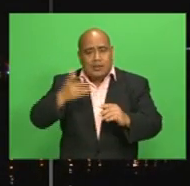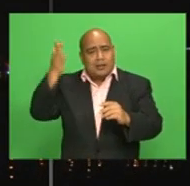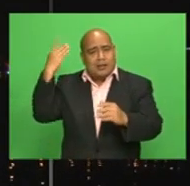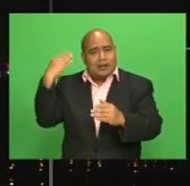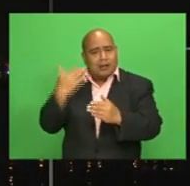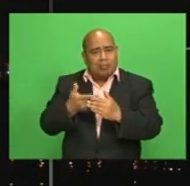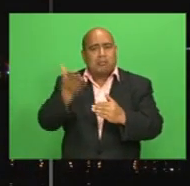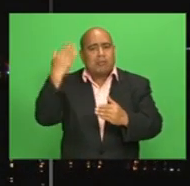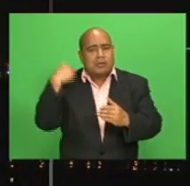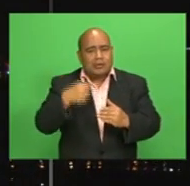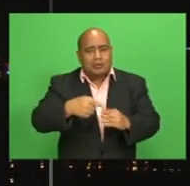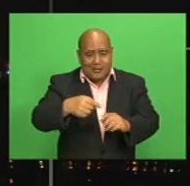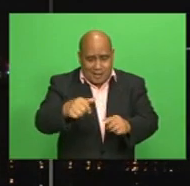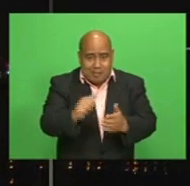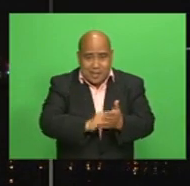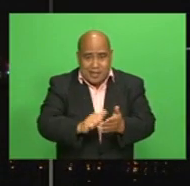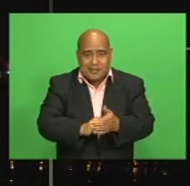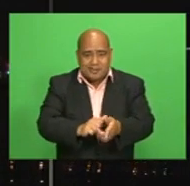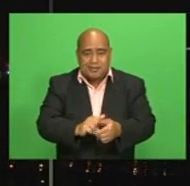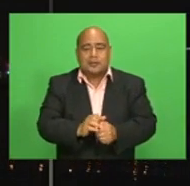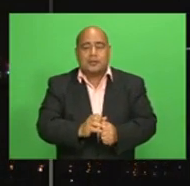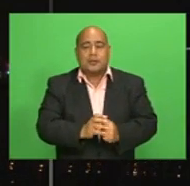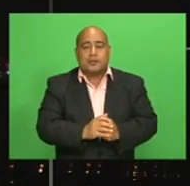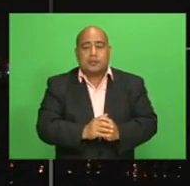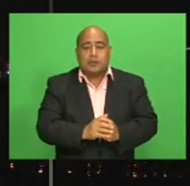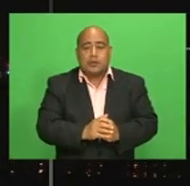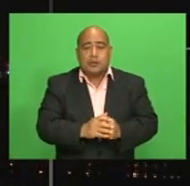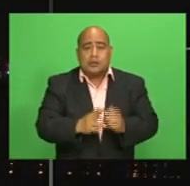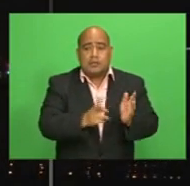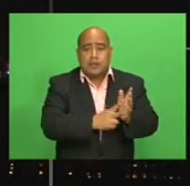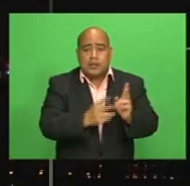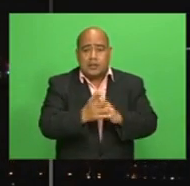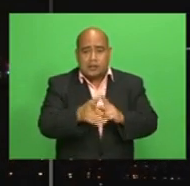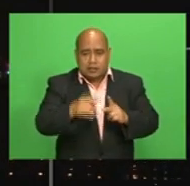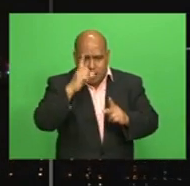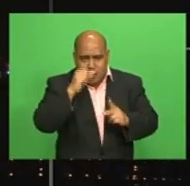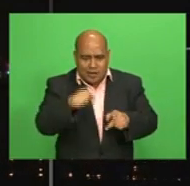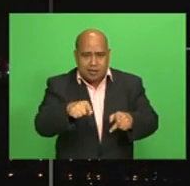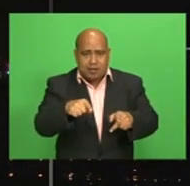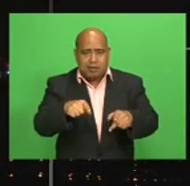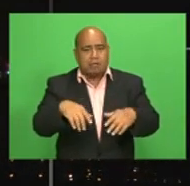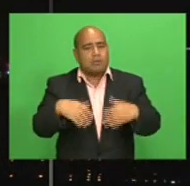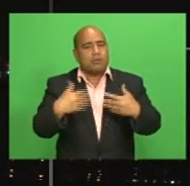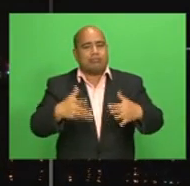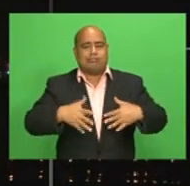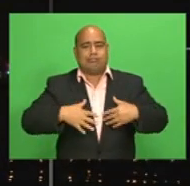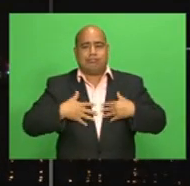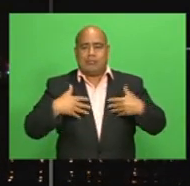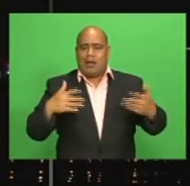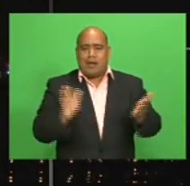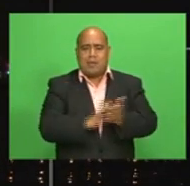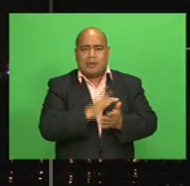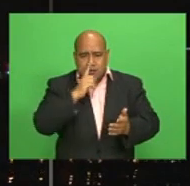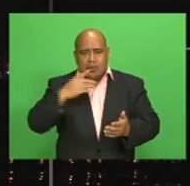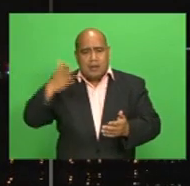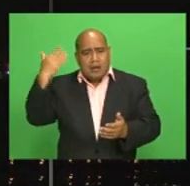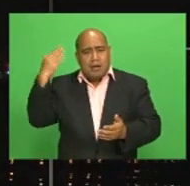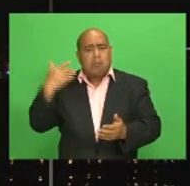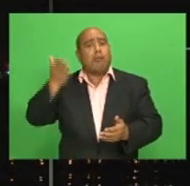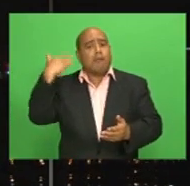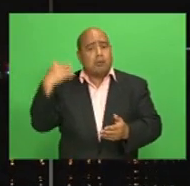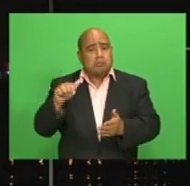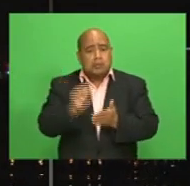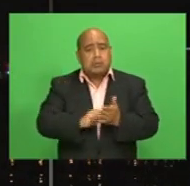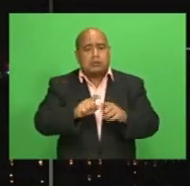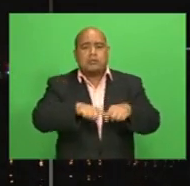Apinisa Wangarandovo reports villagers were overwhelmed, saying that on several occasions they had been duped by retailers who sold them